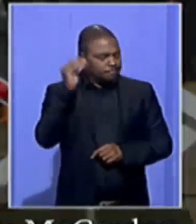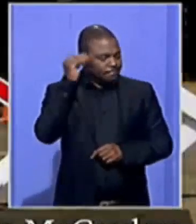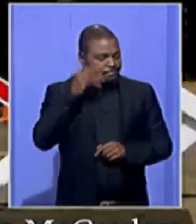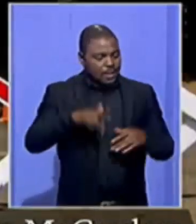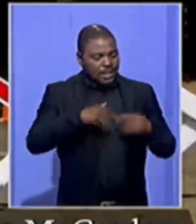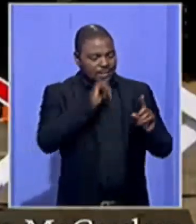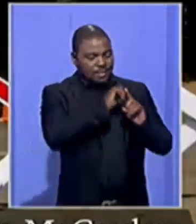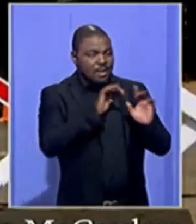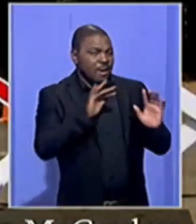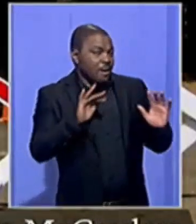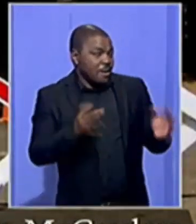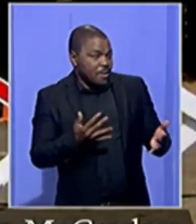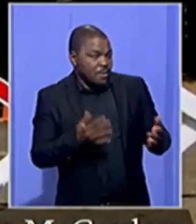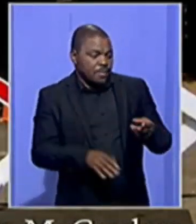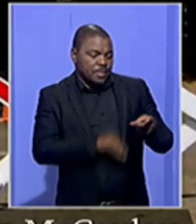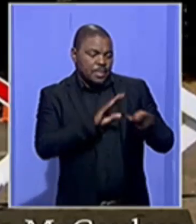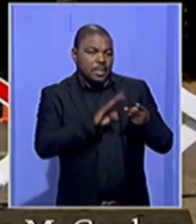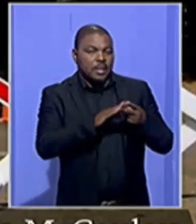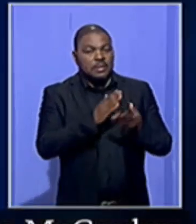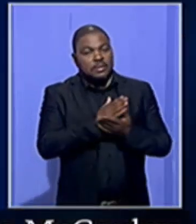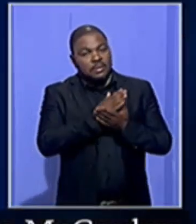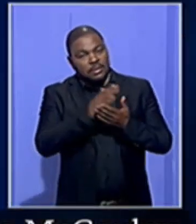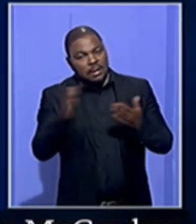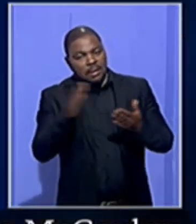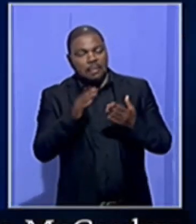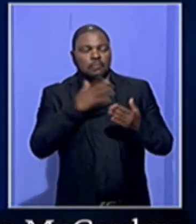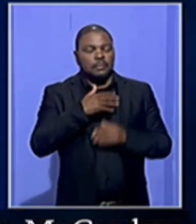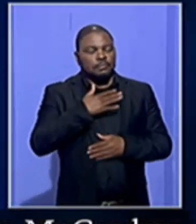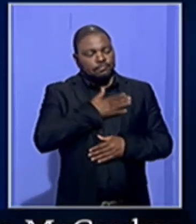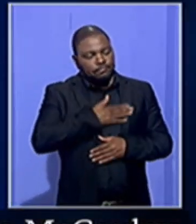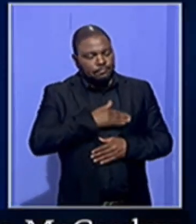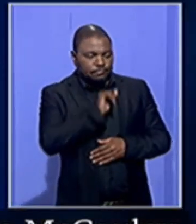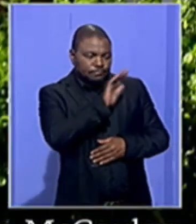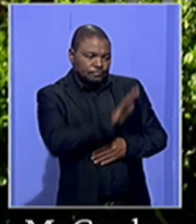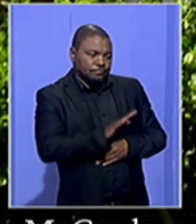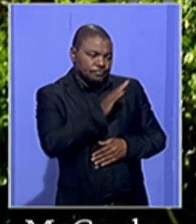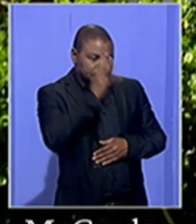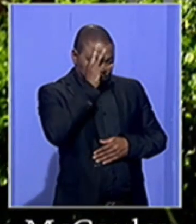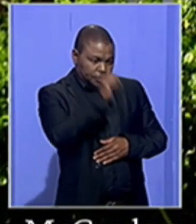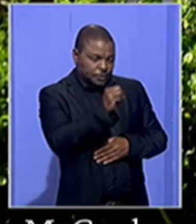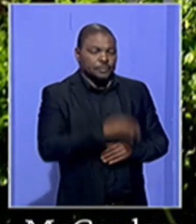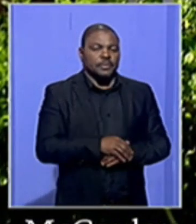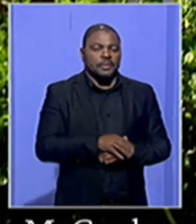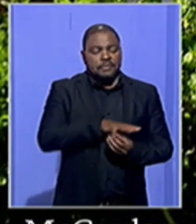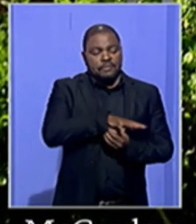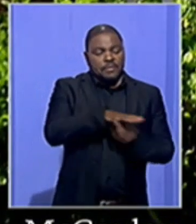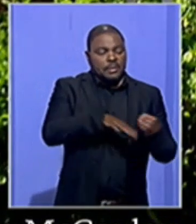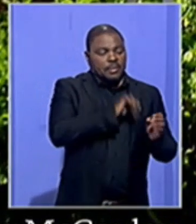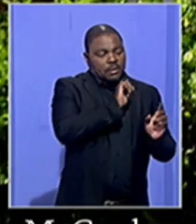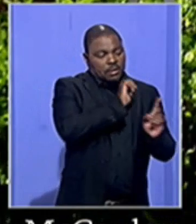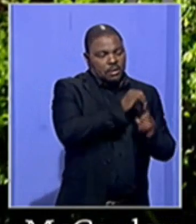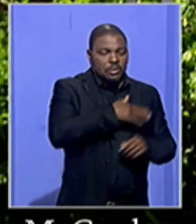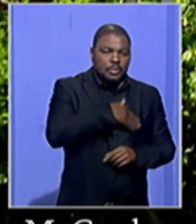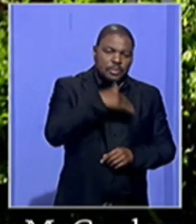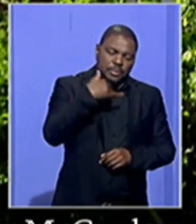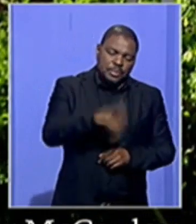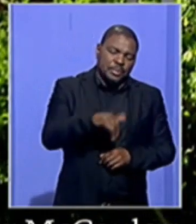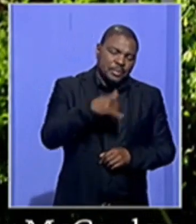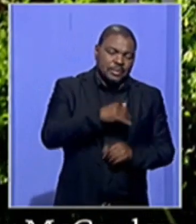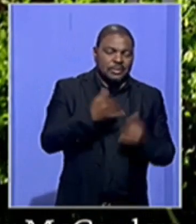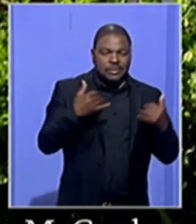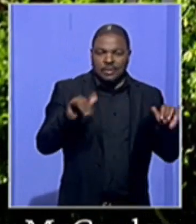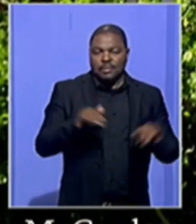gona fa ba bangwe ba fetisitse melaetsa ya matshediso. Ba lelapa ba santse ba le mo matlhotlhapelong. He